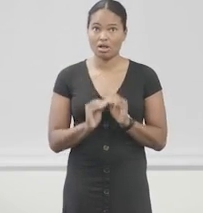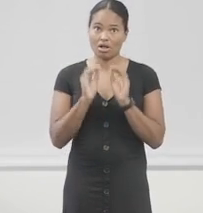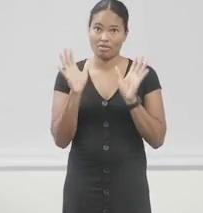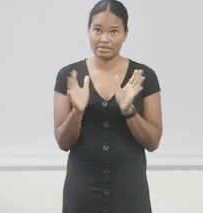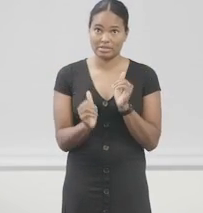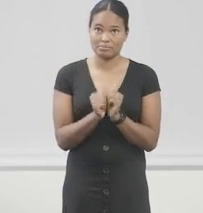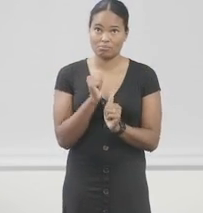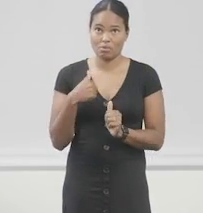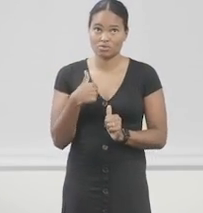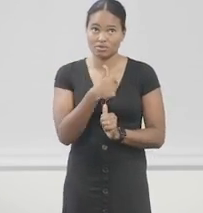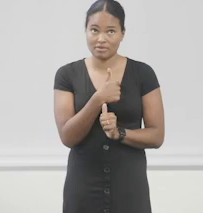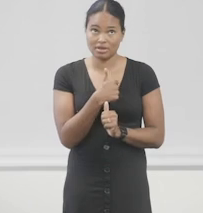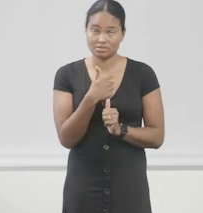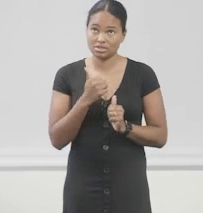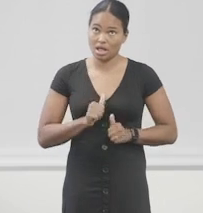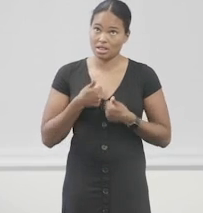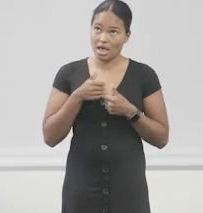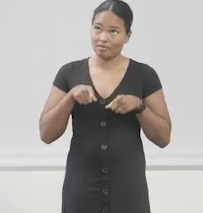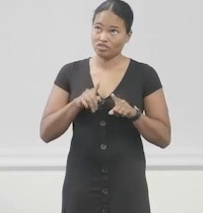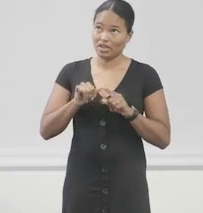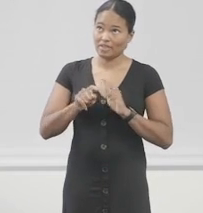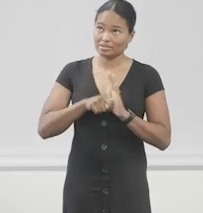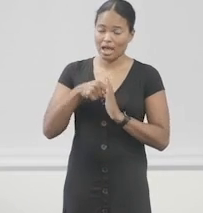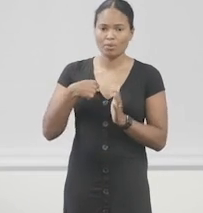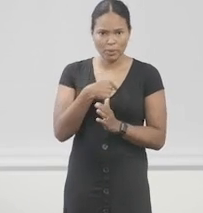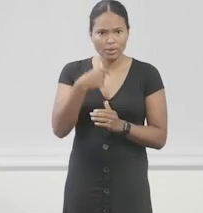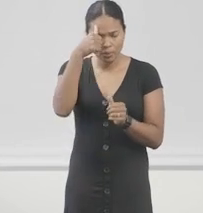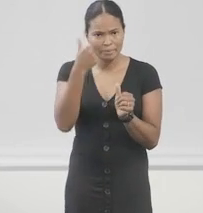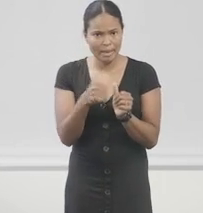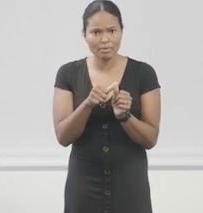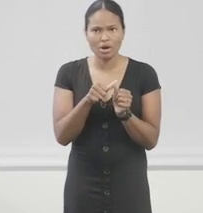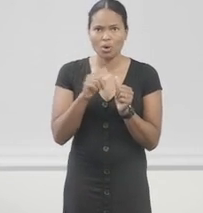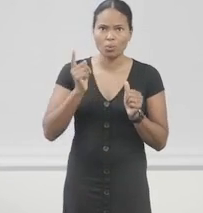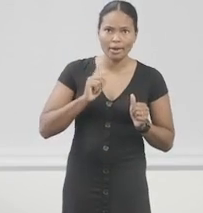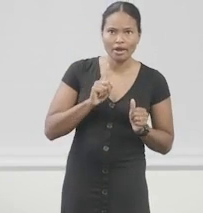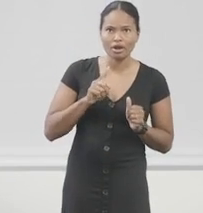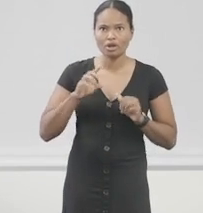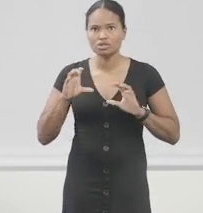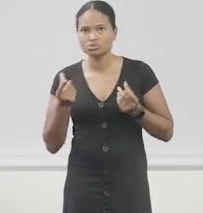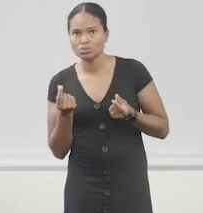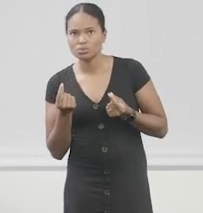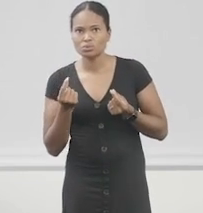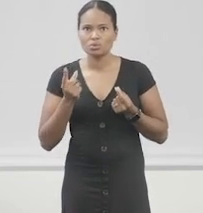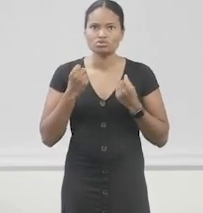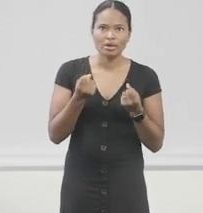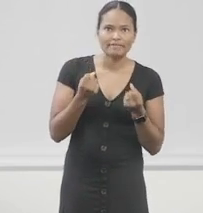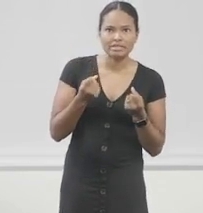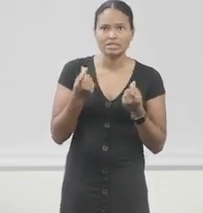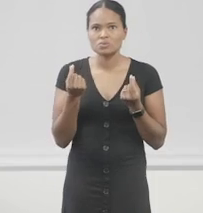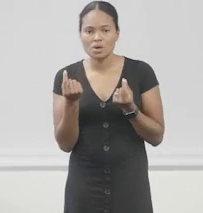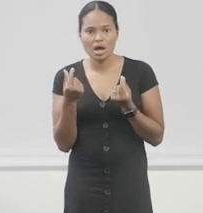of us who were alive at that time remember where we were and what we were doing. But one of the things I remember is